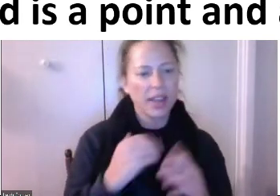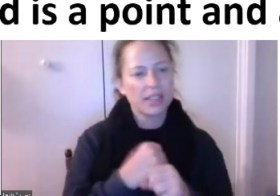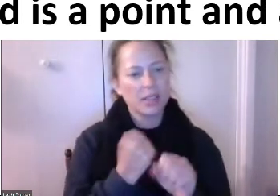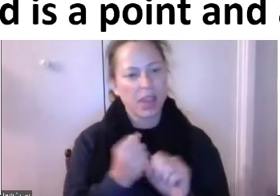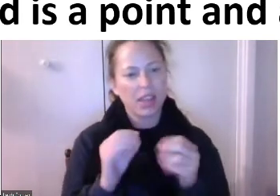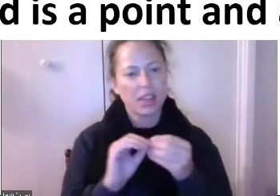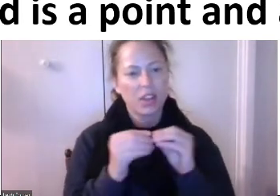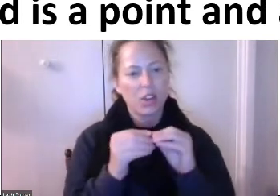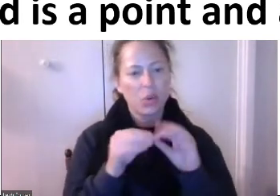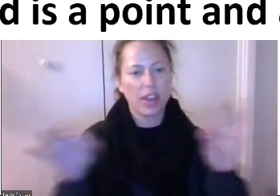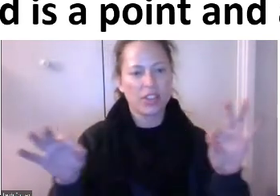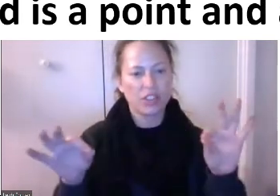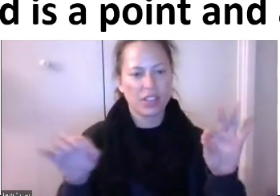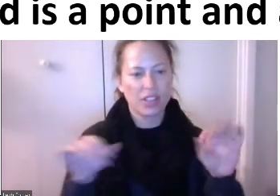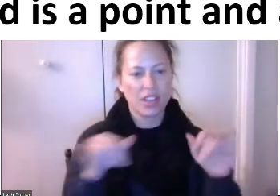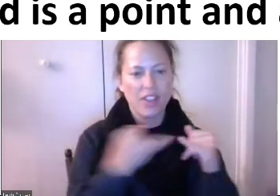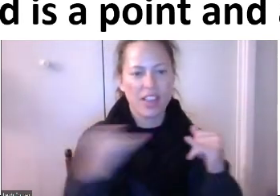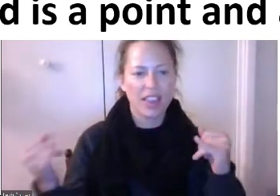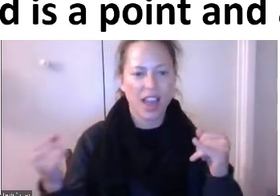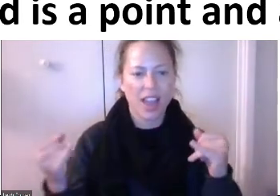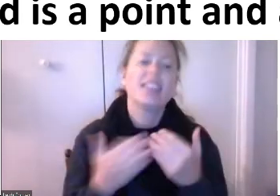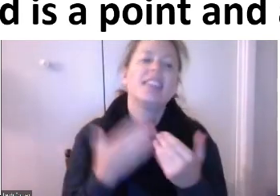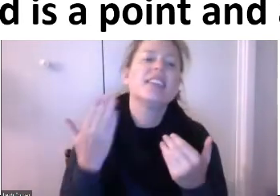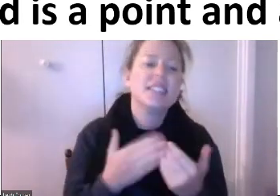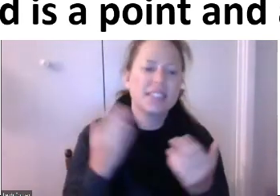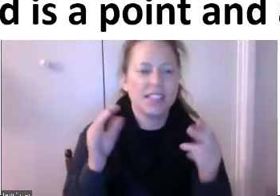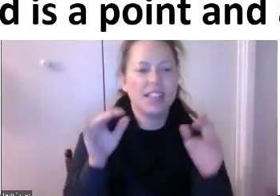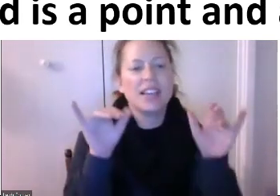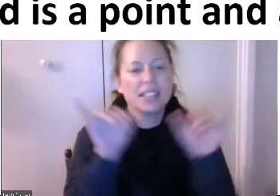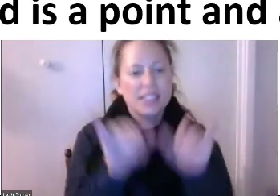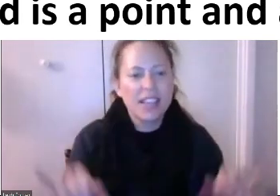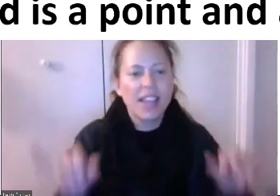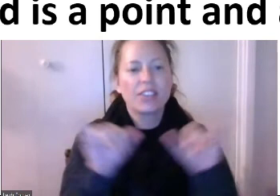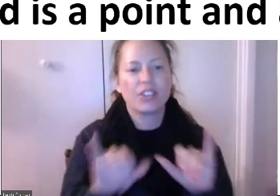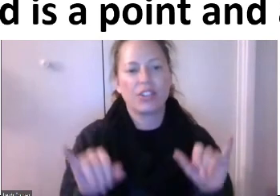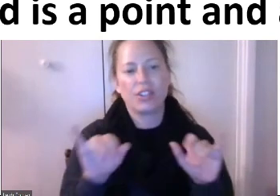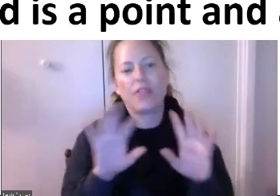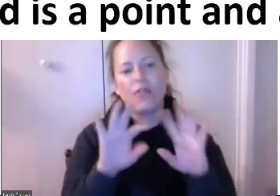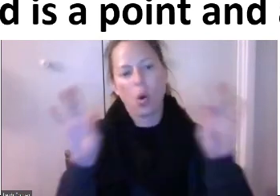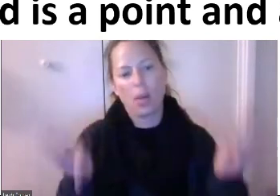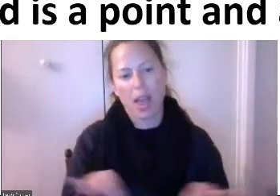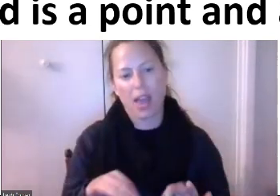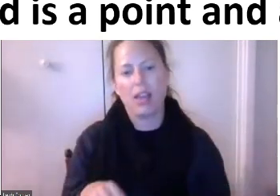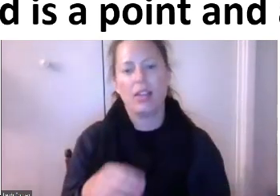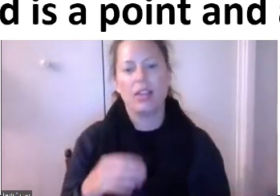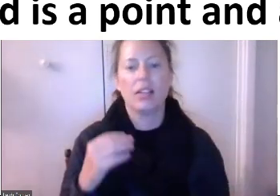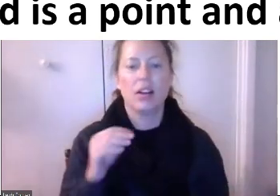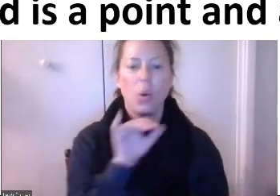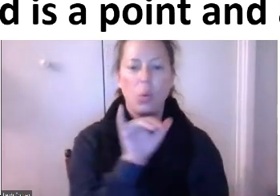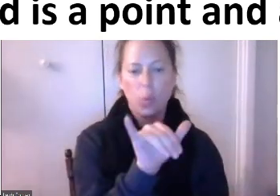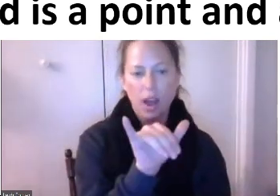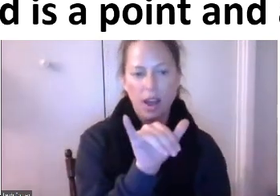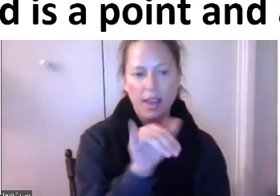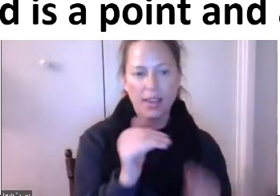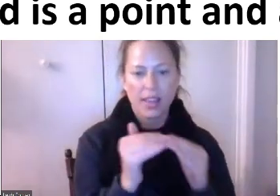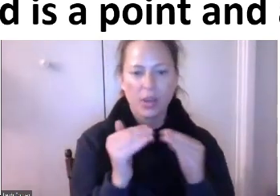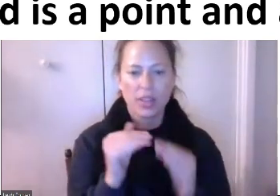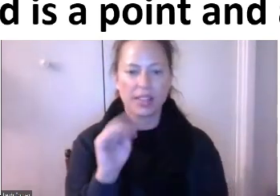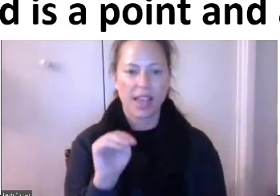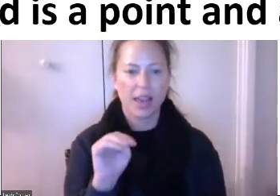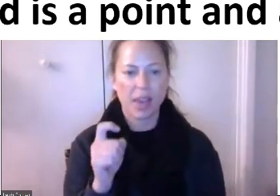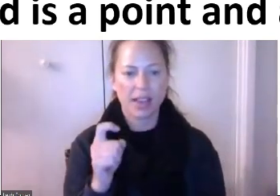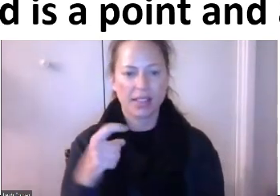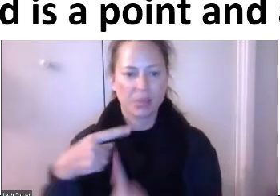line in standard format. This is the standard format of a line. Y equals mx plus